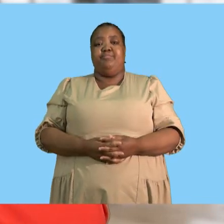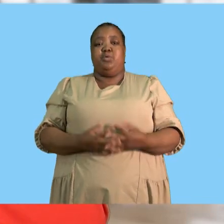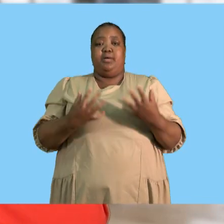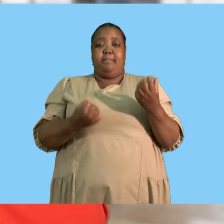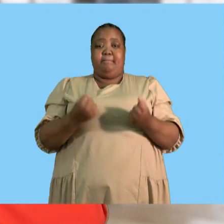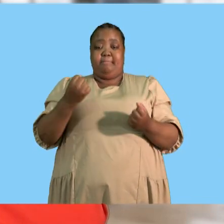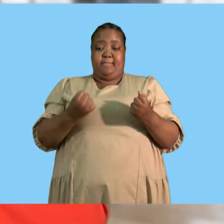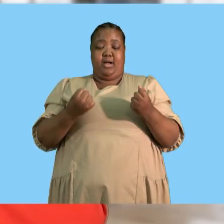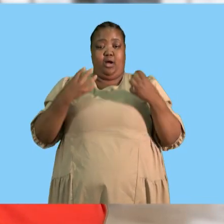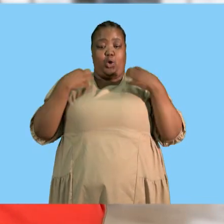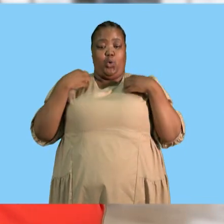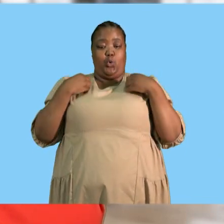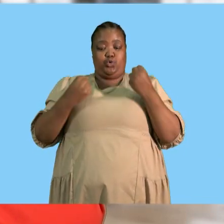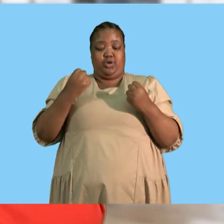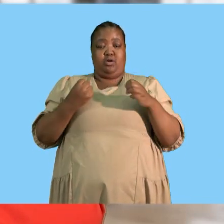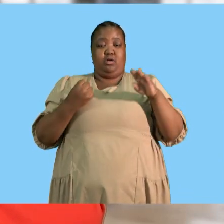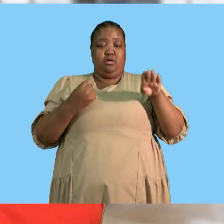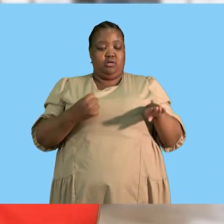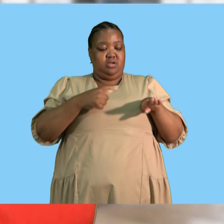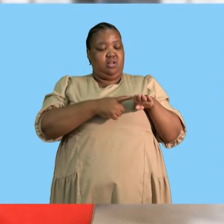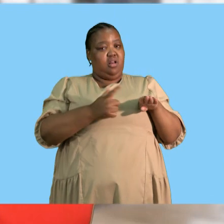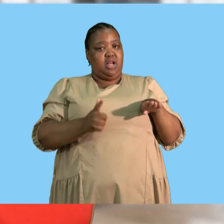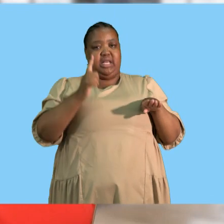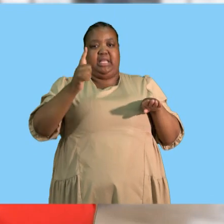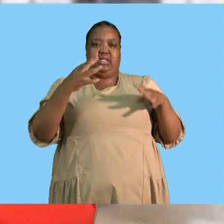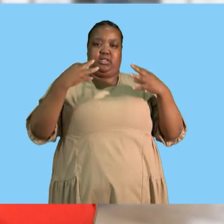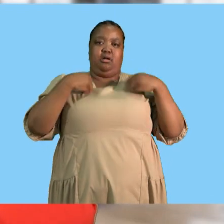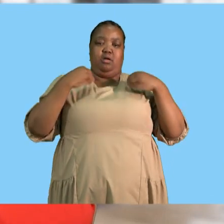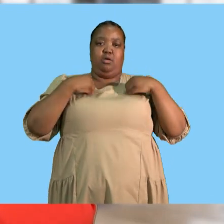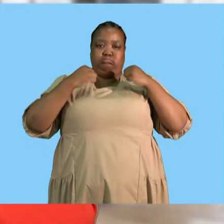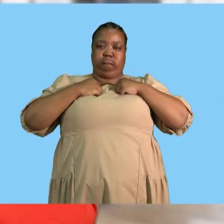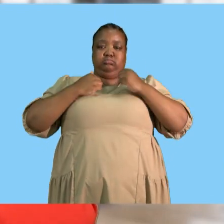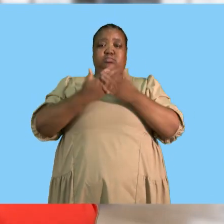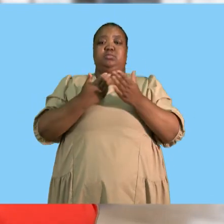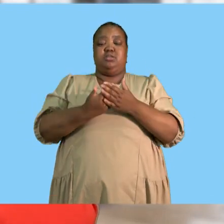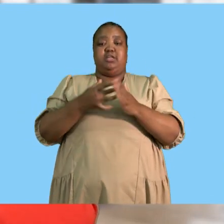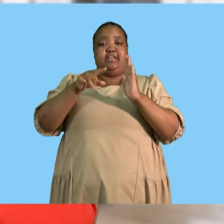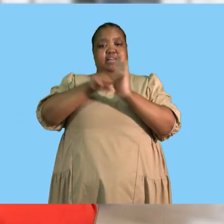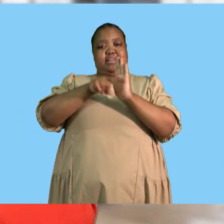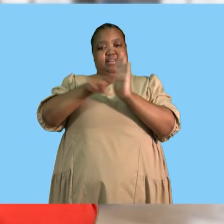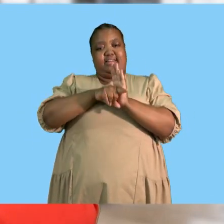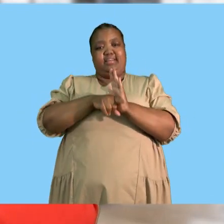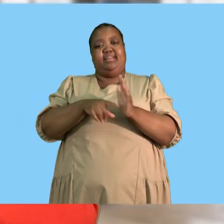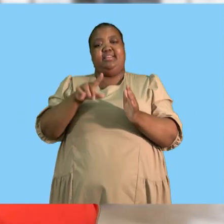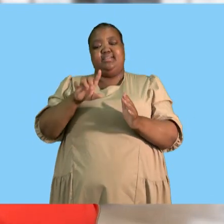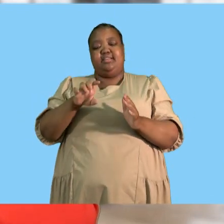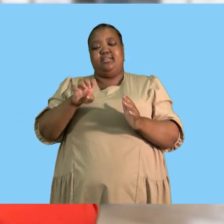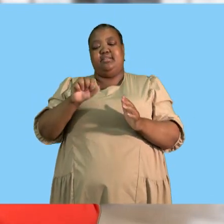the same as buying my own car, which I get to own. That is the disadvantage of